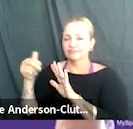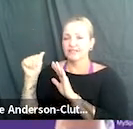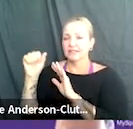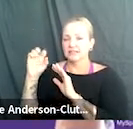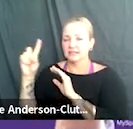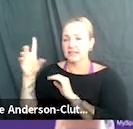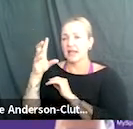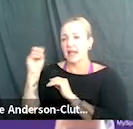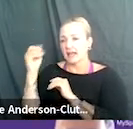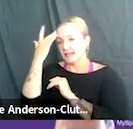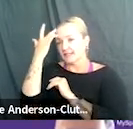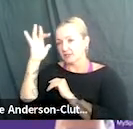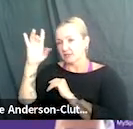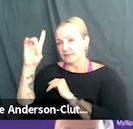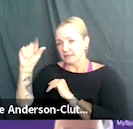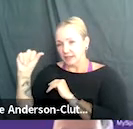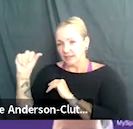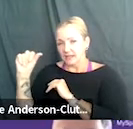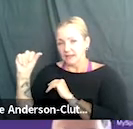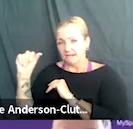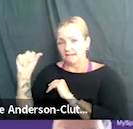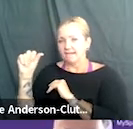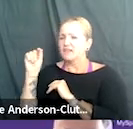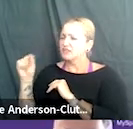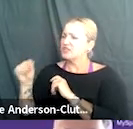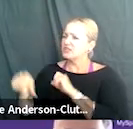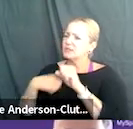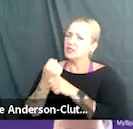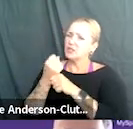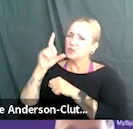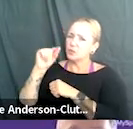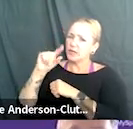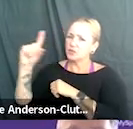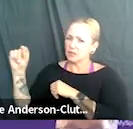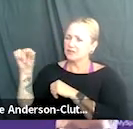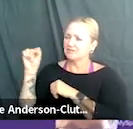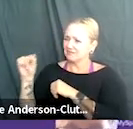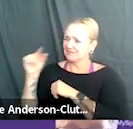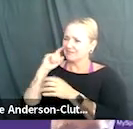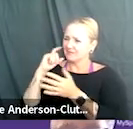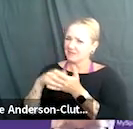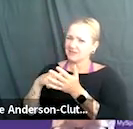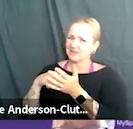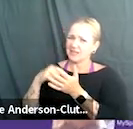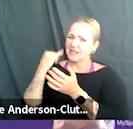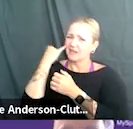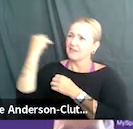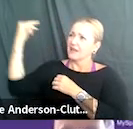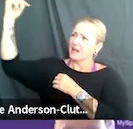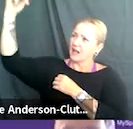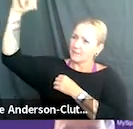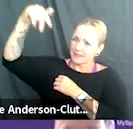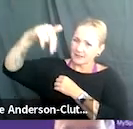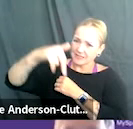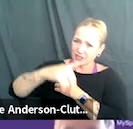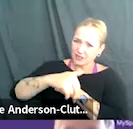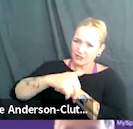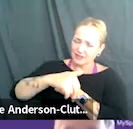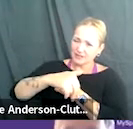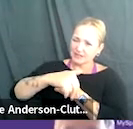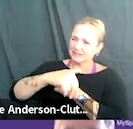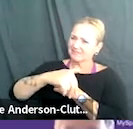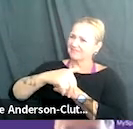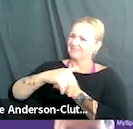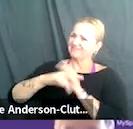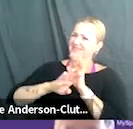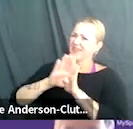this ritualistic behavior around coming downstairs. And again, this is something that his family as well, obviously, same people, they had never seen before. In fact, that